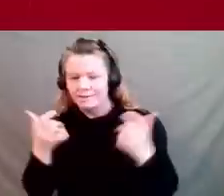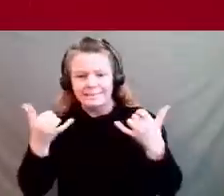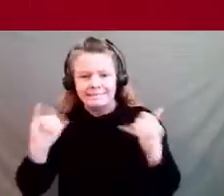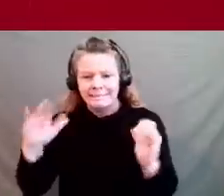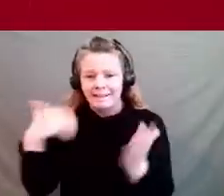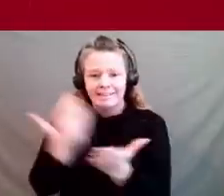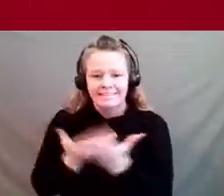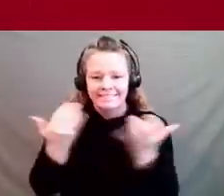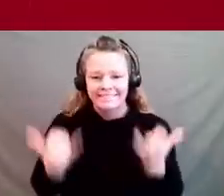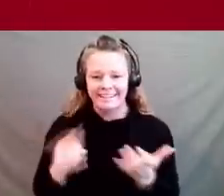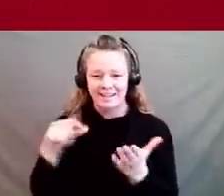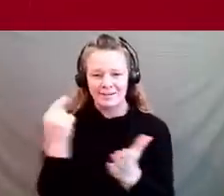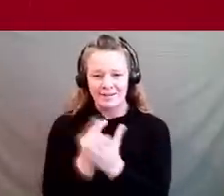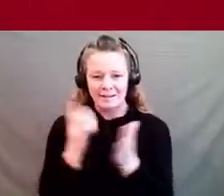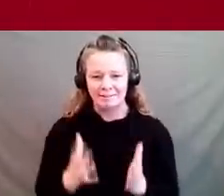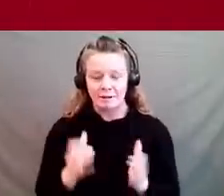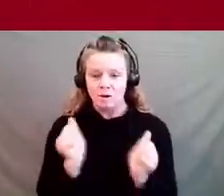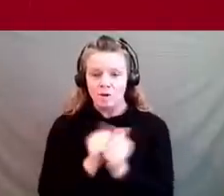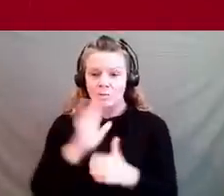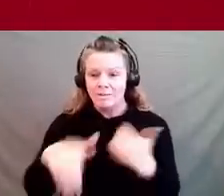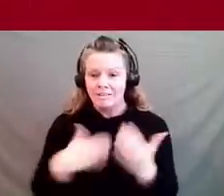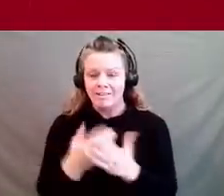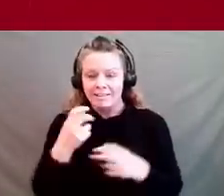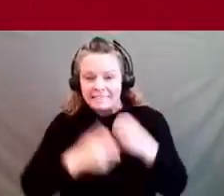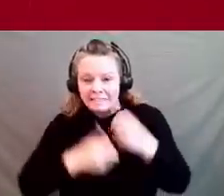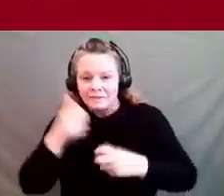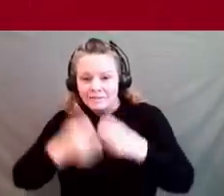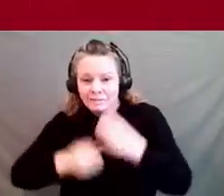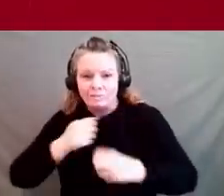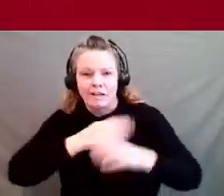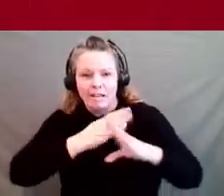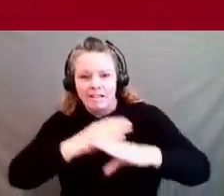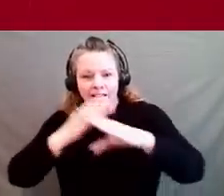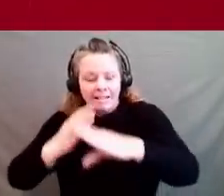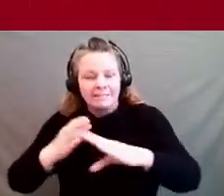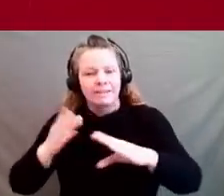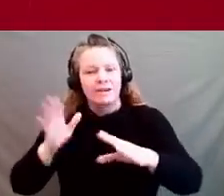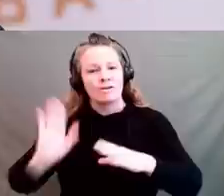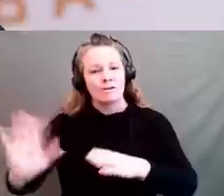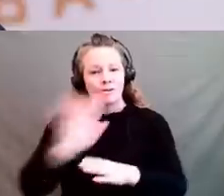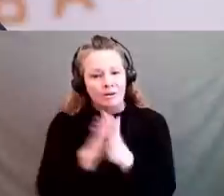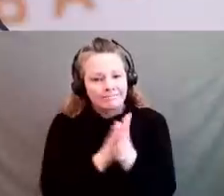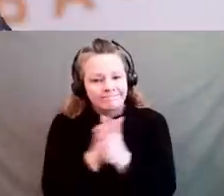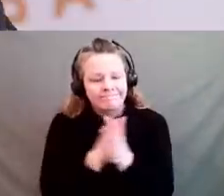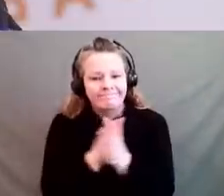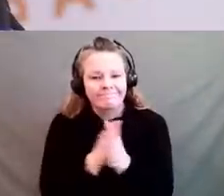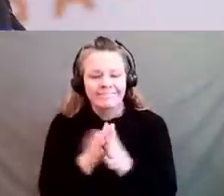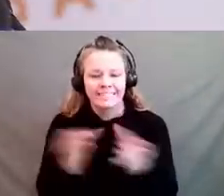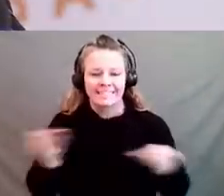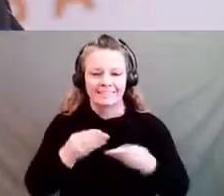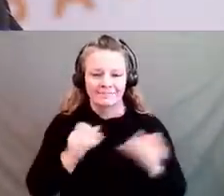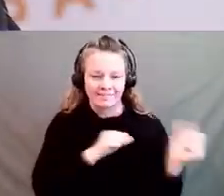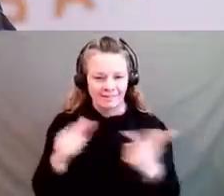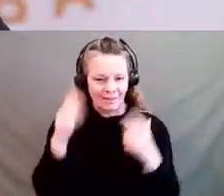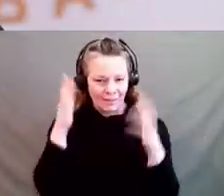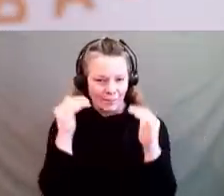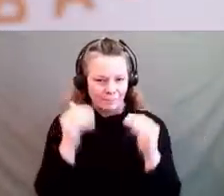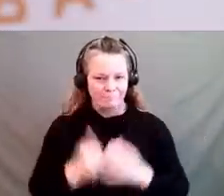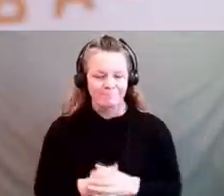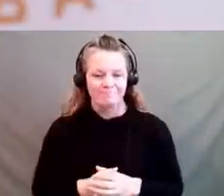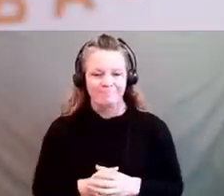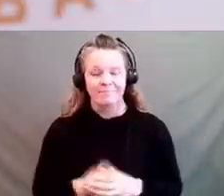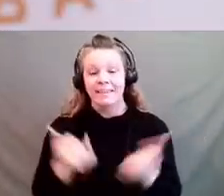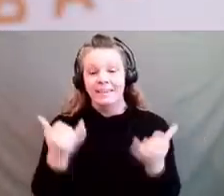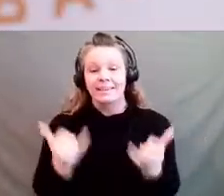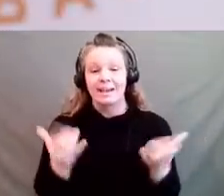the uncertainty we face, your determination and achievement gives us all hope. I would now like to introduce